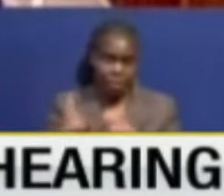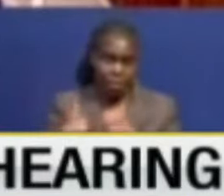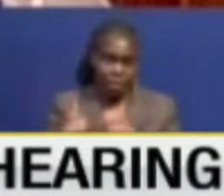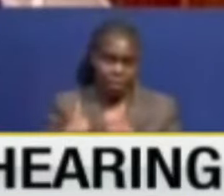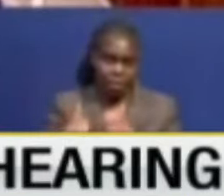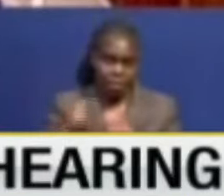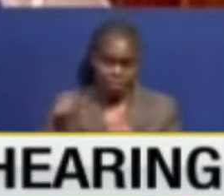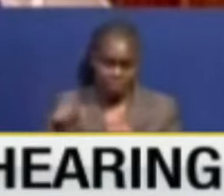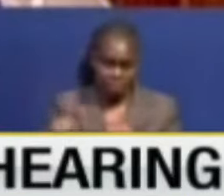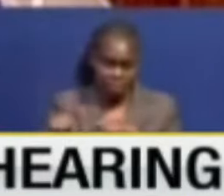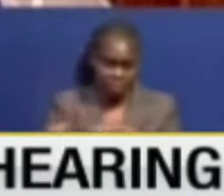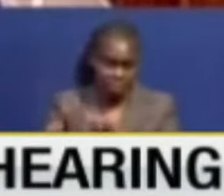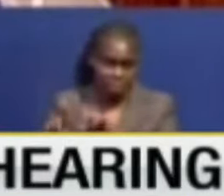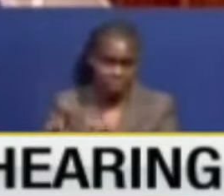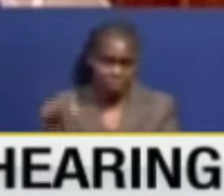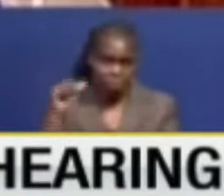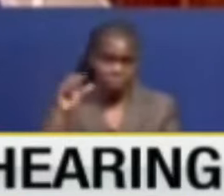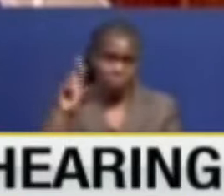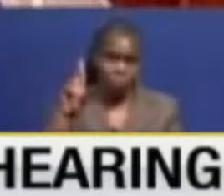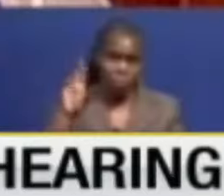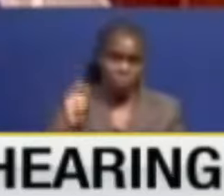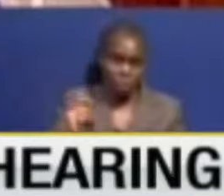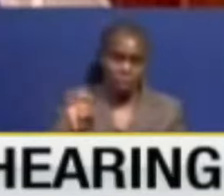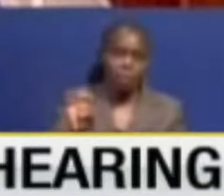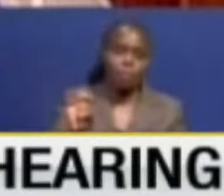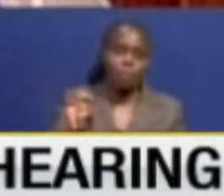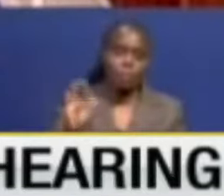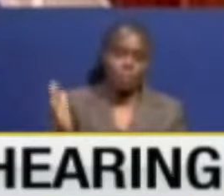have ourselves Mr. Ngure Benson Kenya.